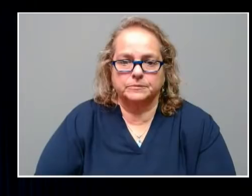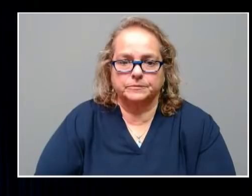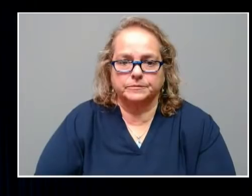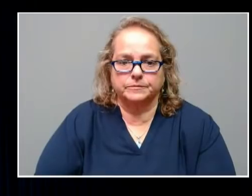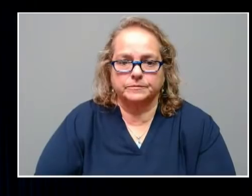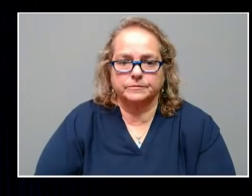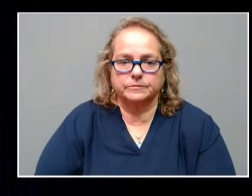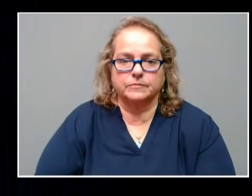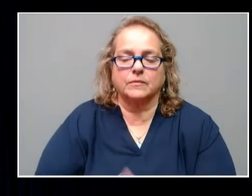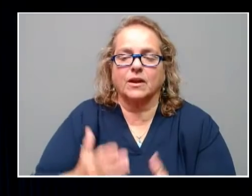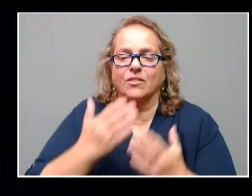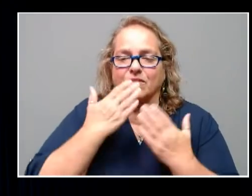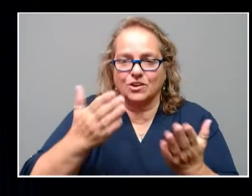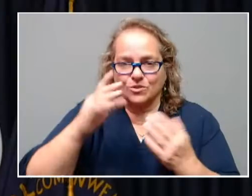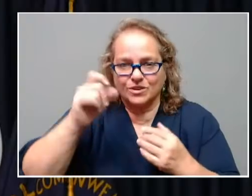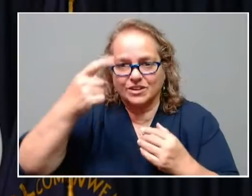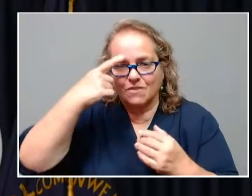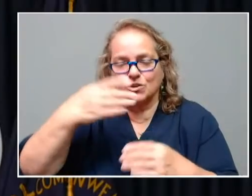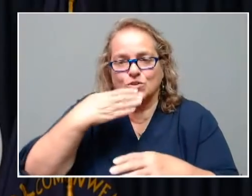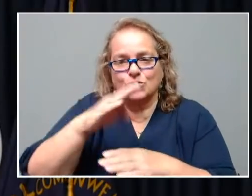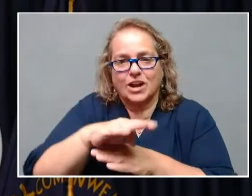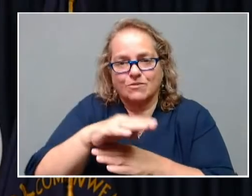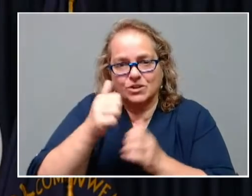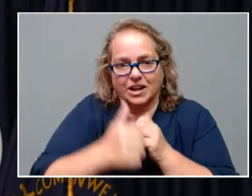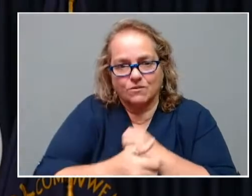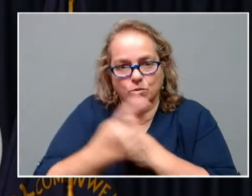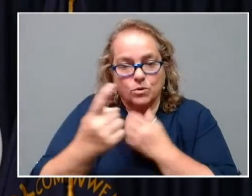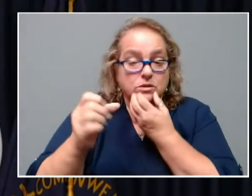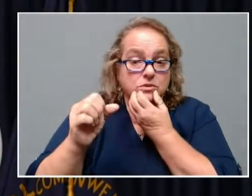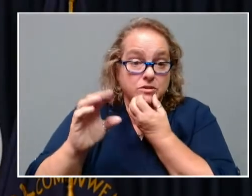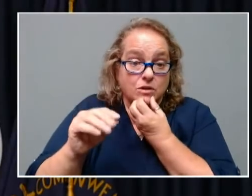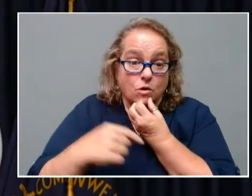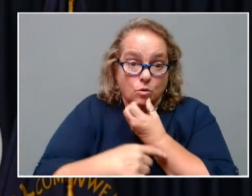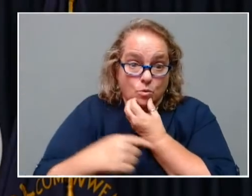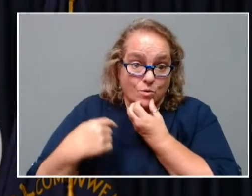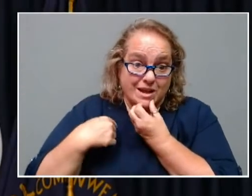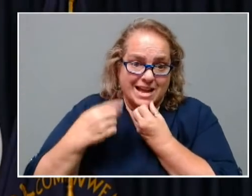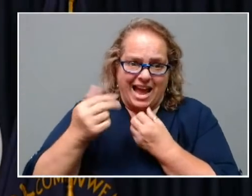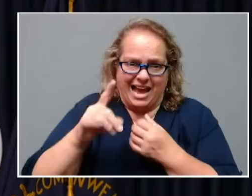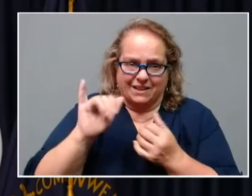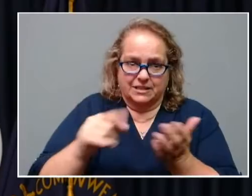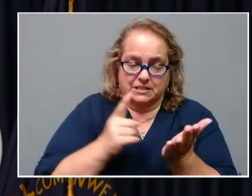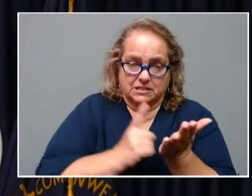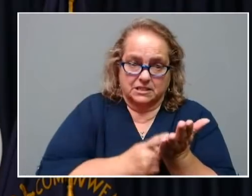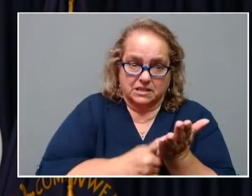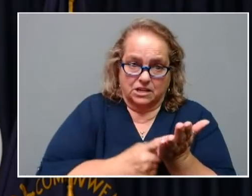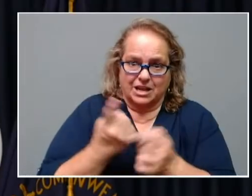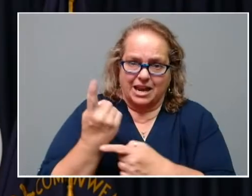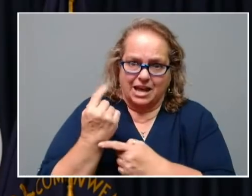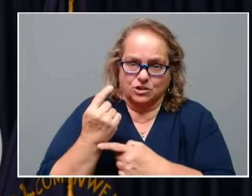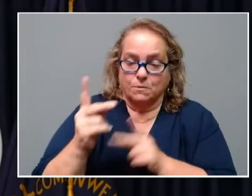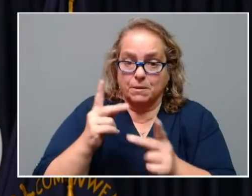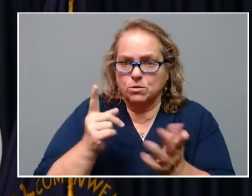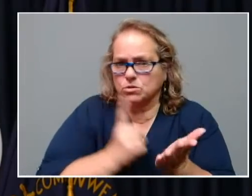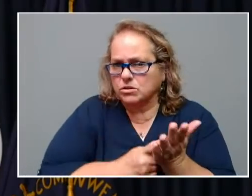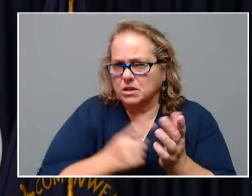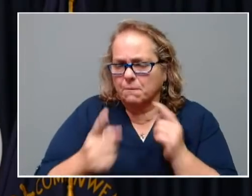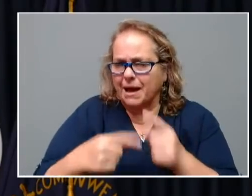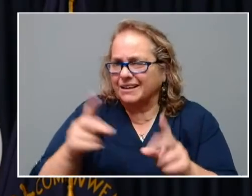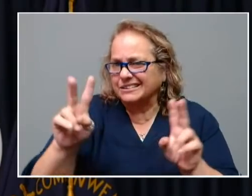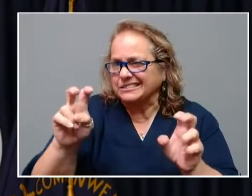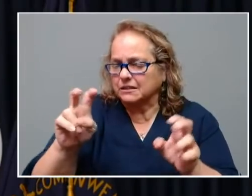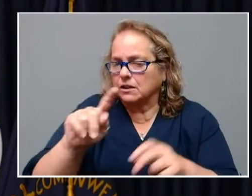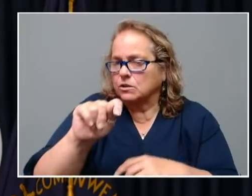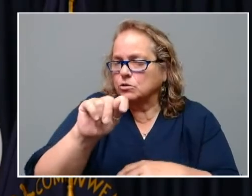Thank you, Governor. Good afternoon, everyone. So we actually had this discussion last year. People talked about a twindemic last year,